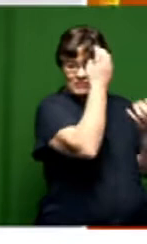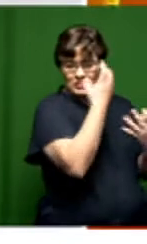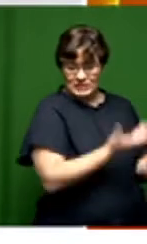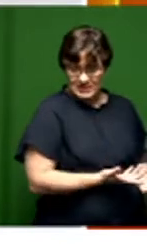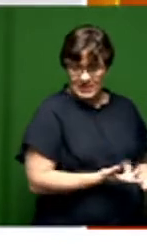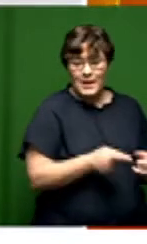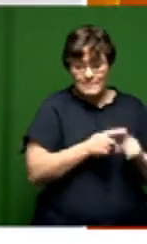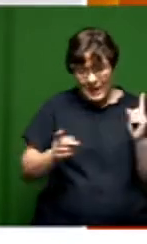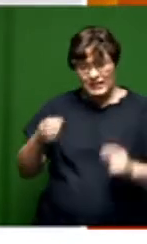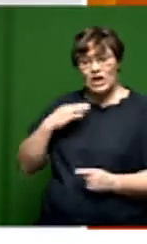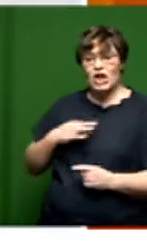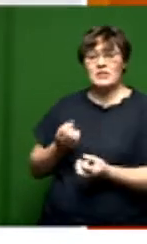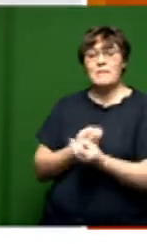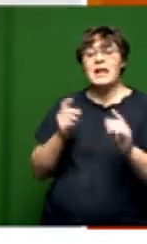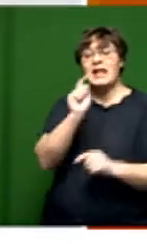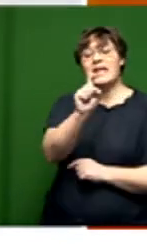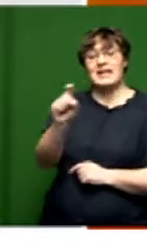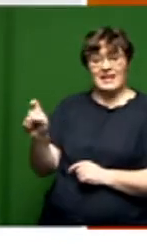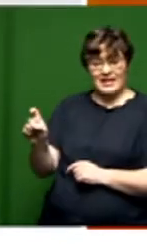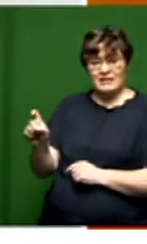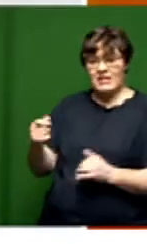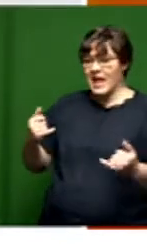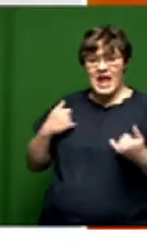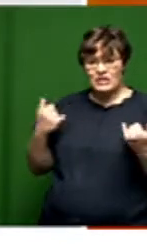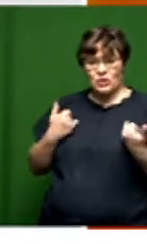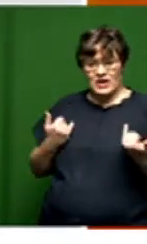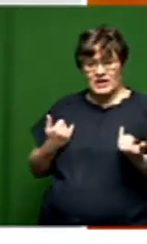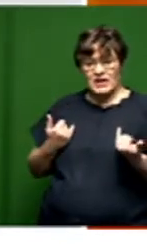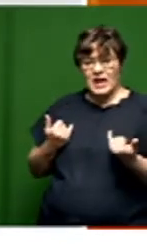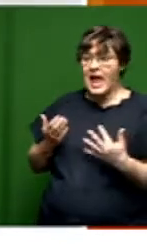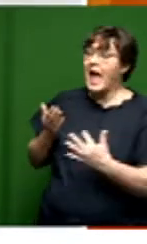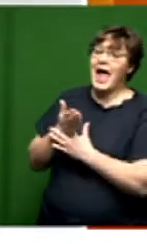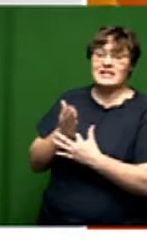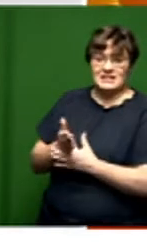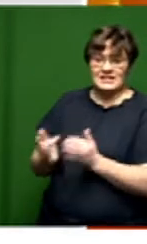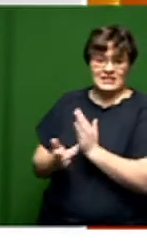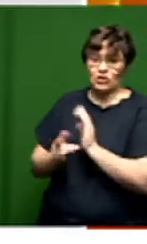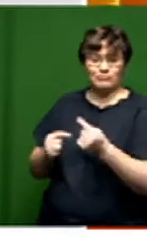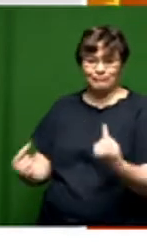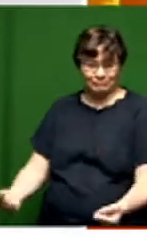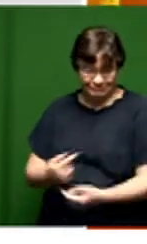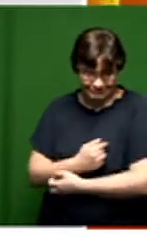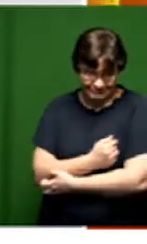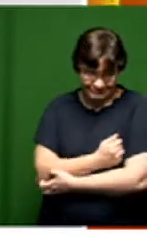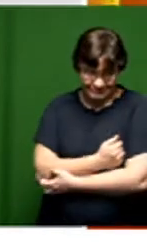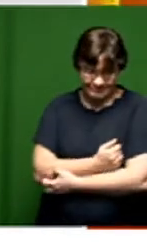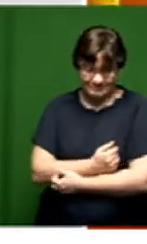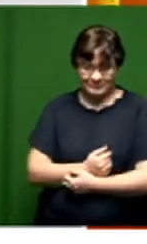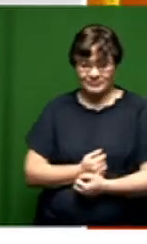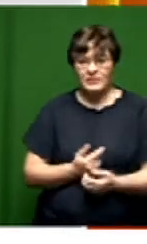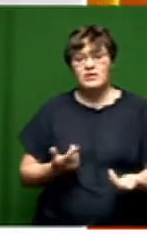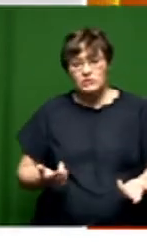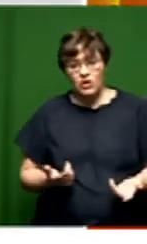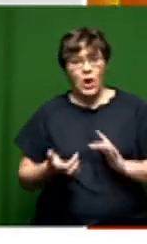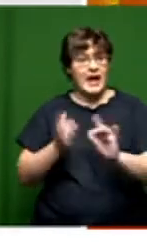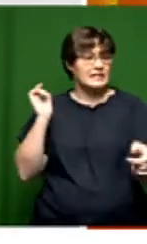see that girls in many countries, they don't enjoy the same level of access to digital elements, for example,